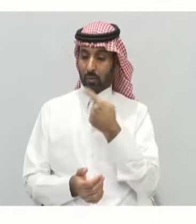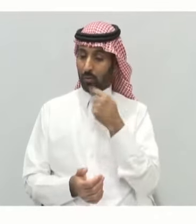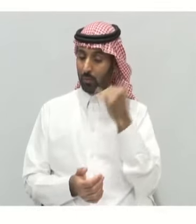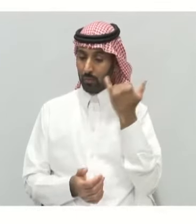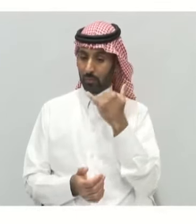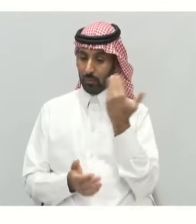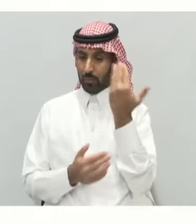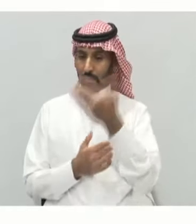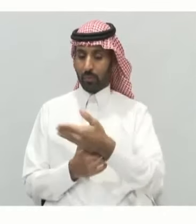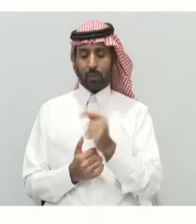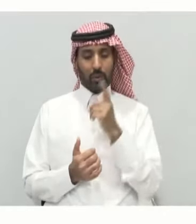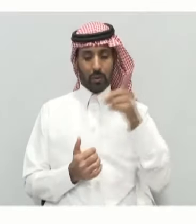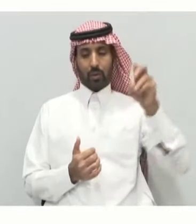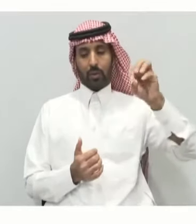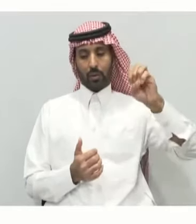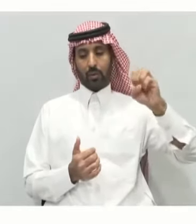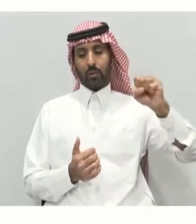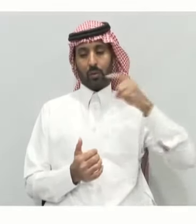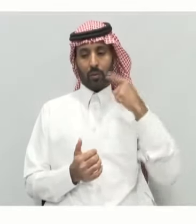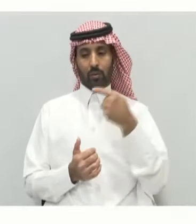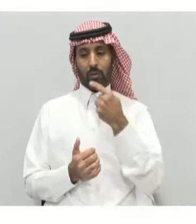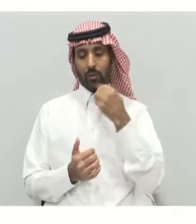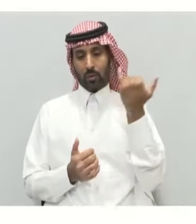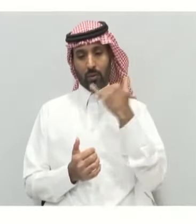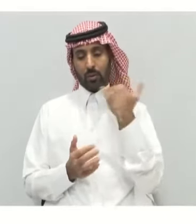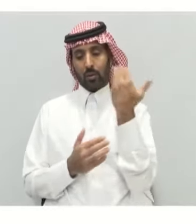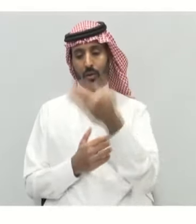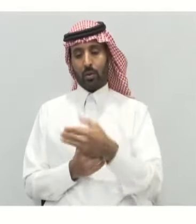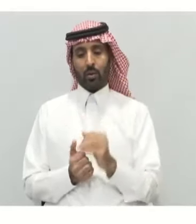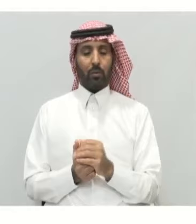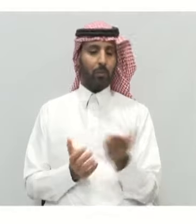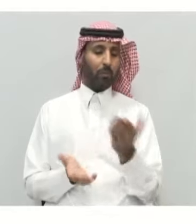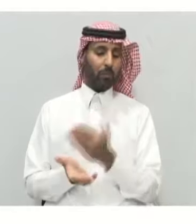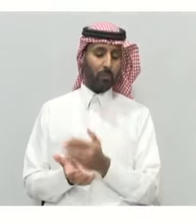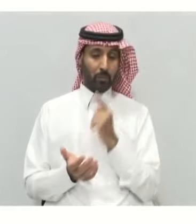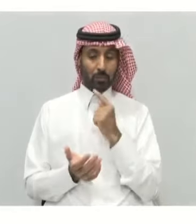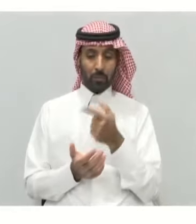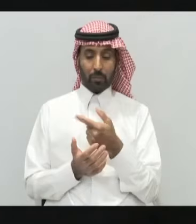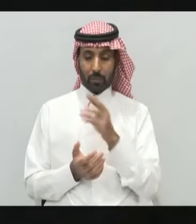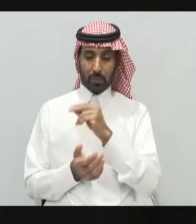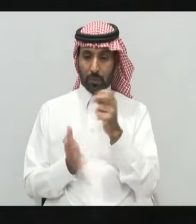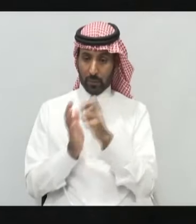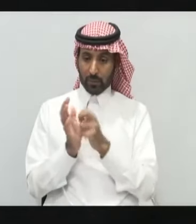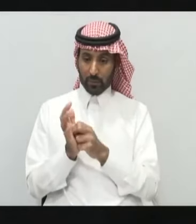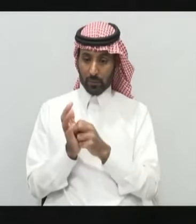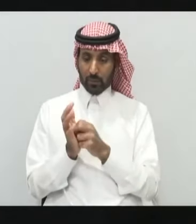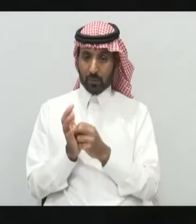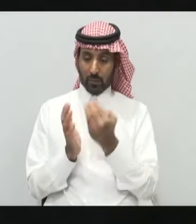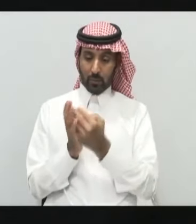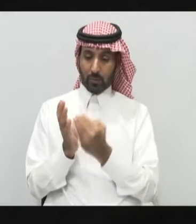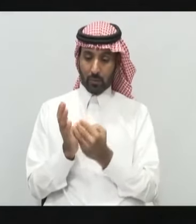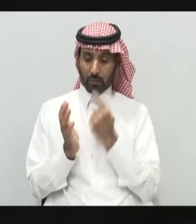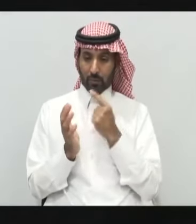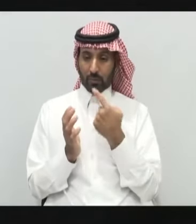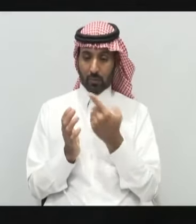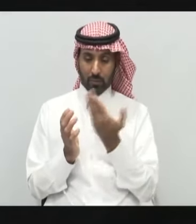speak English? Does she speaks English? And as in each grammar rule, that when